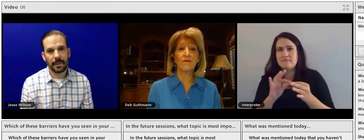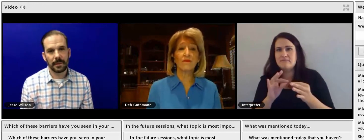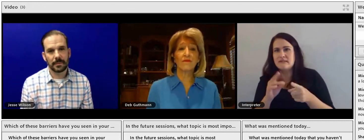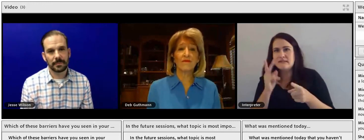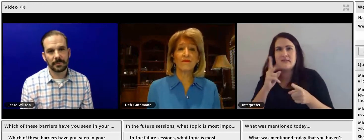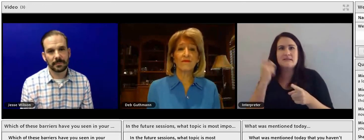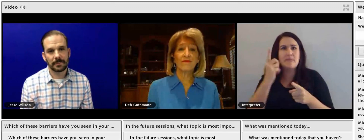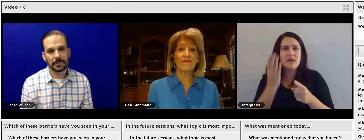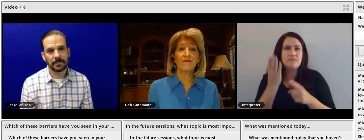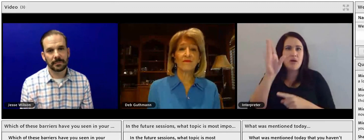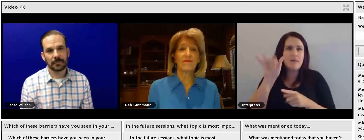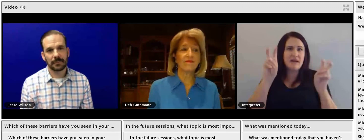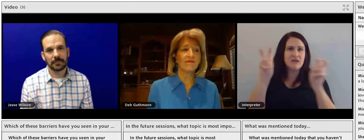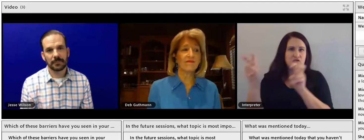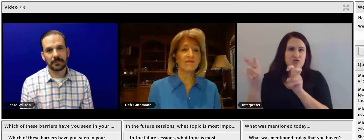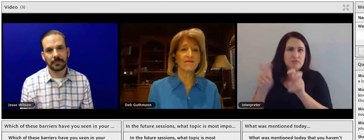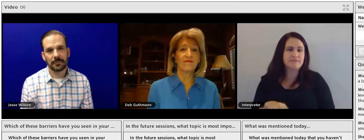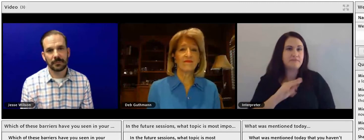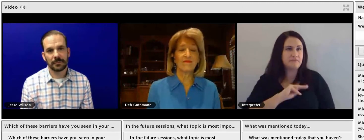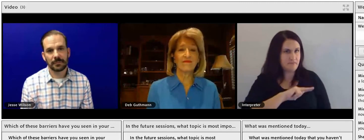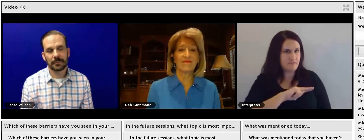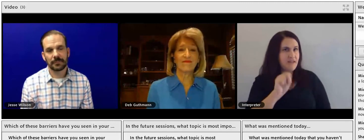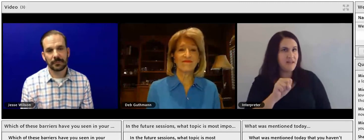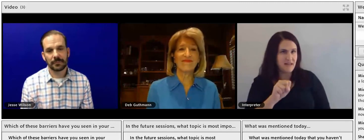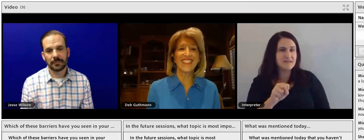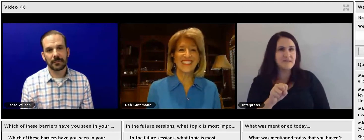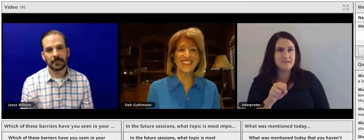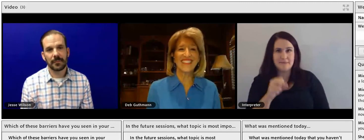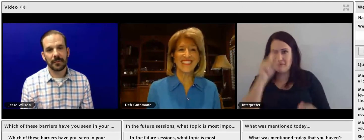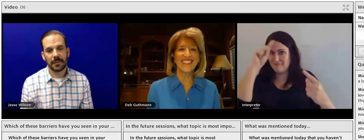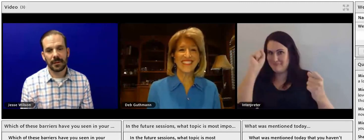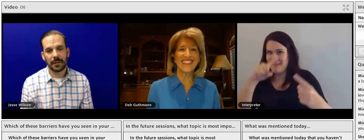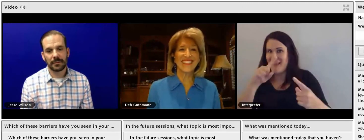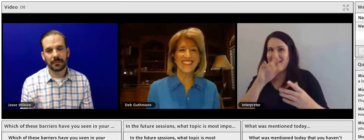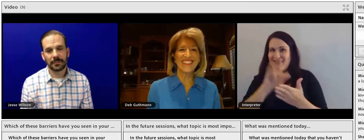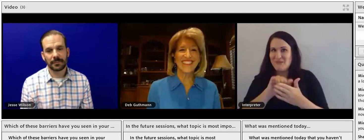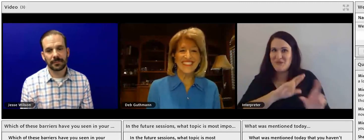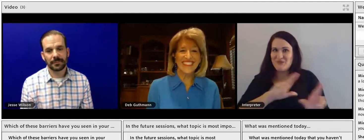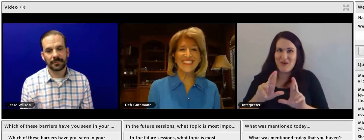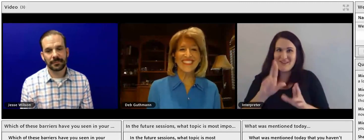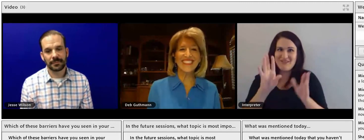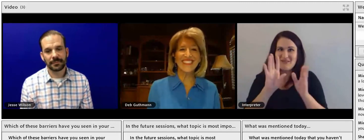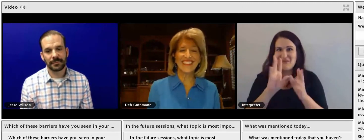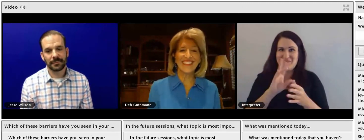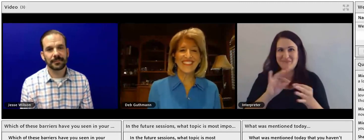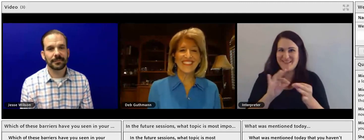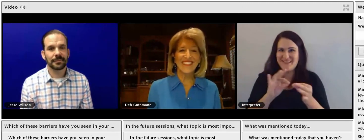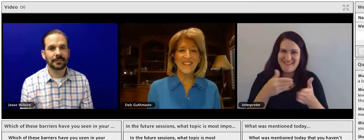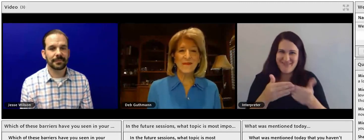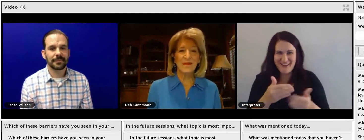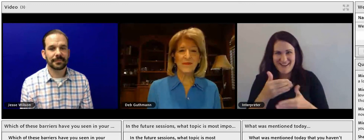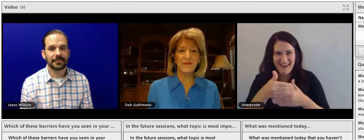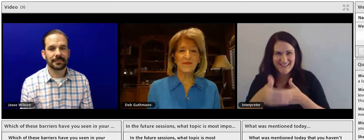issue. Absolutely, and you and I were on the same page. That was exactly what I was going to talk about next. So I believe